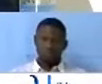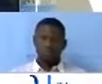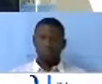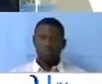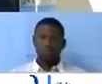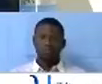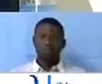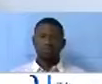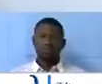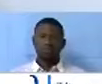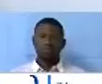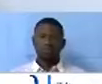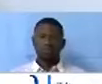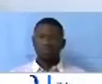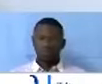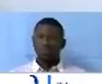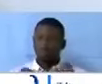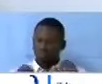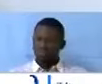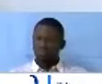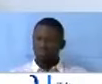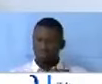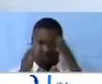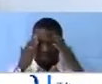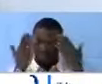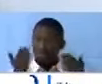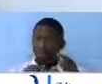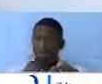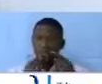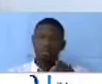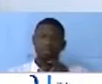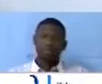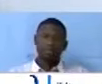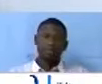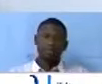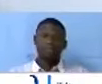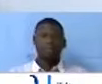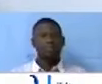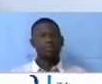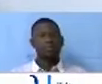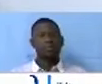It could be, but I'm not aware of that.